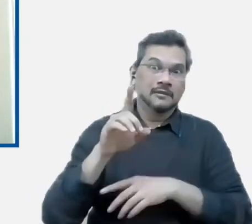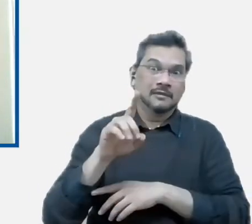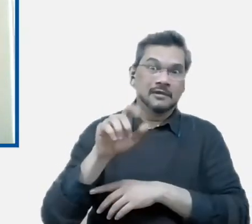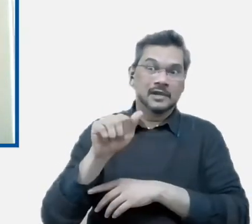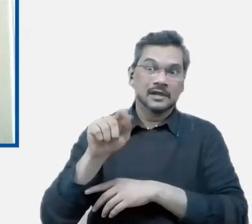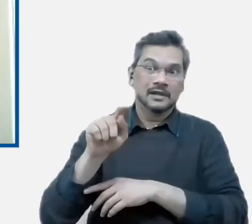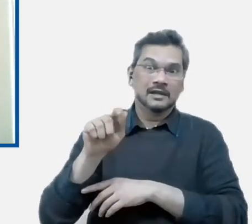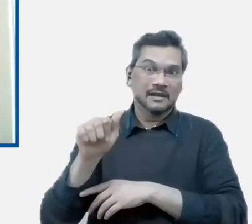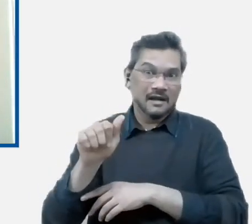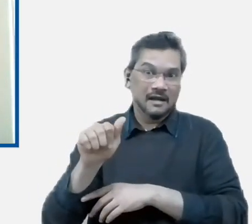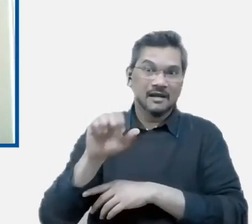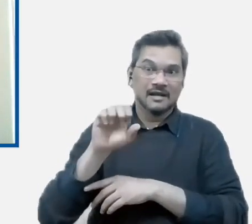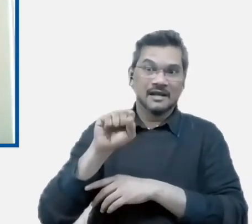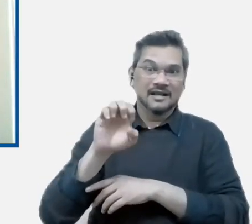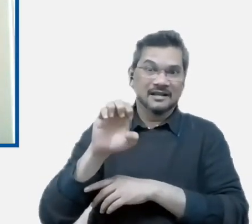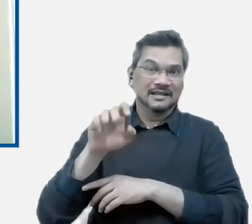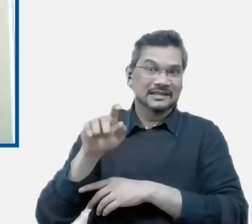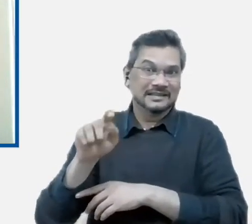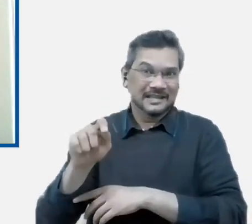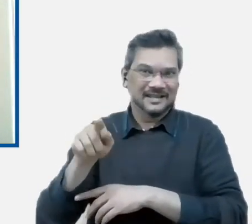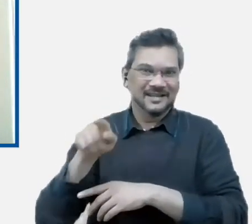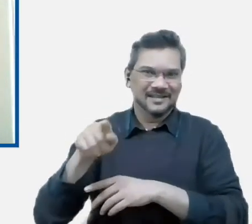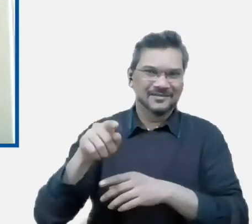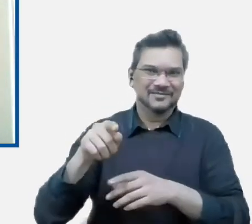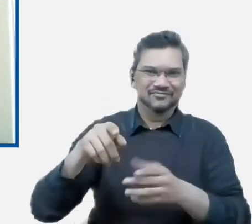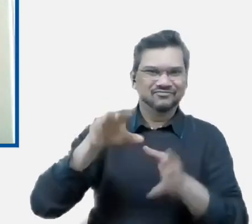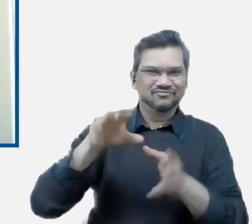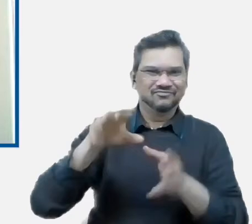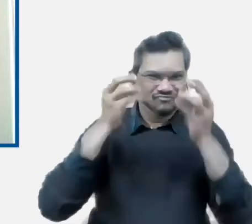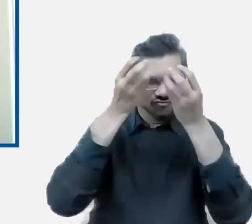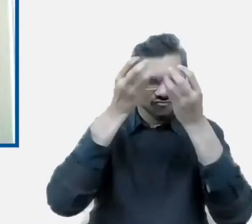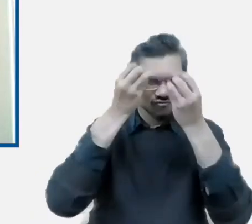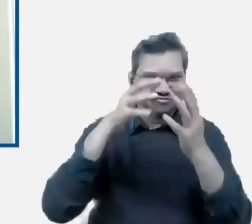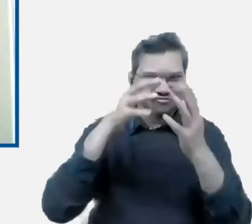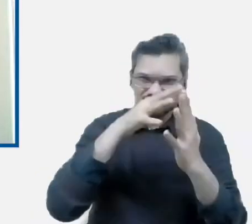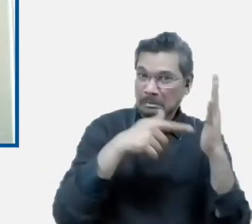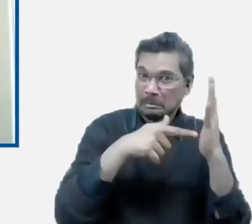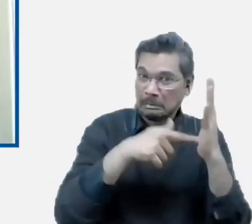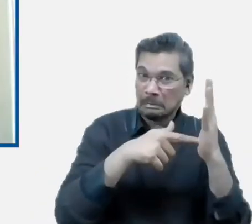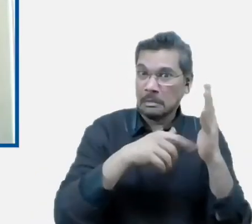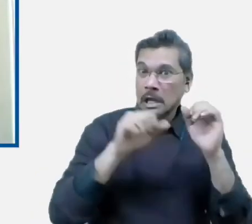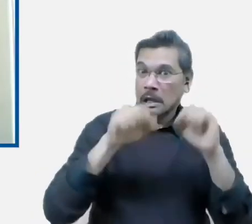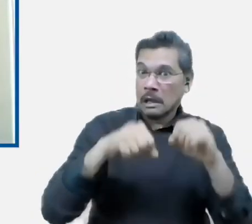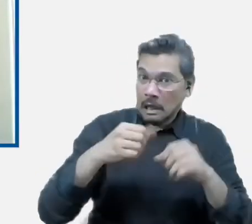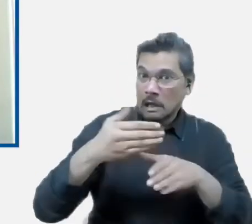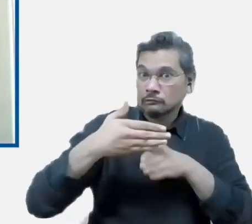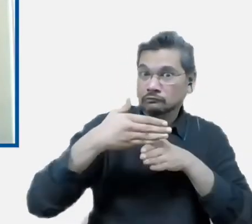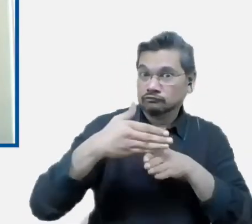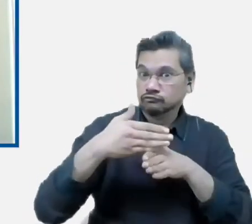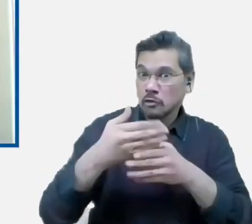words, it's geo-coordinate, humanitarian response in needs and other statistical information for